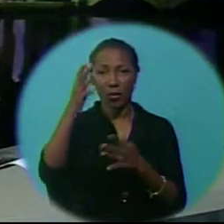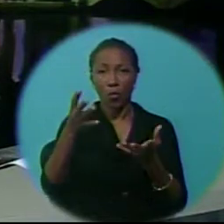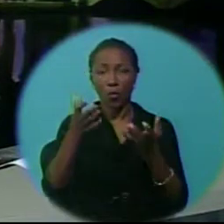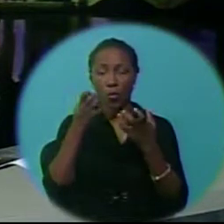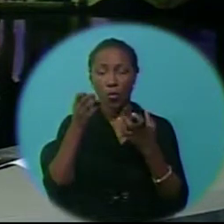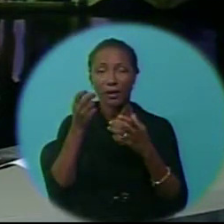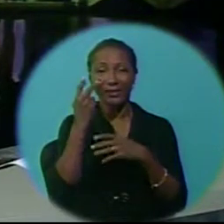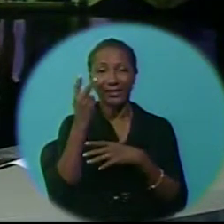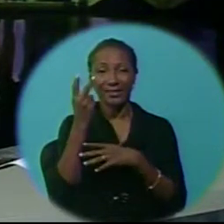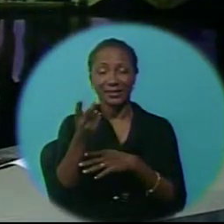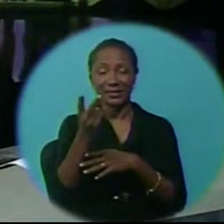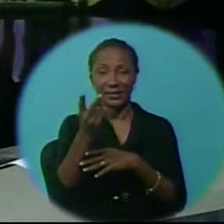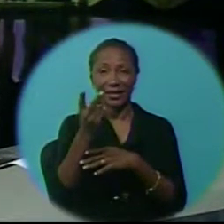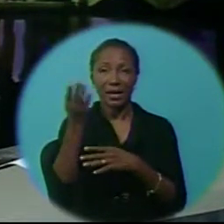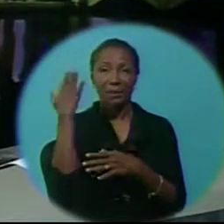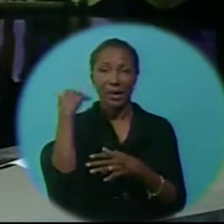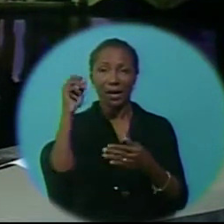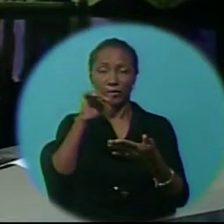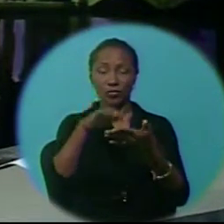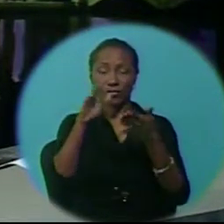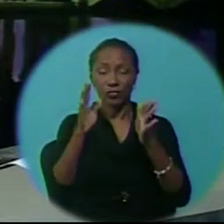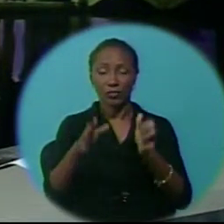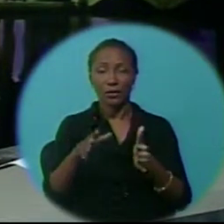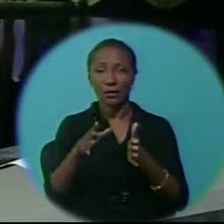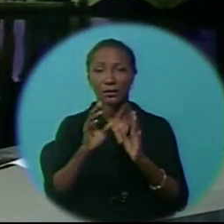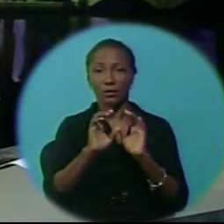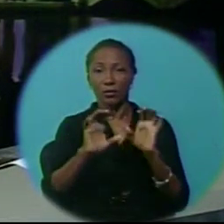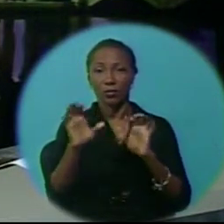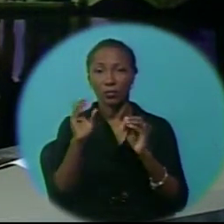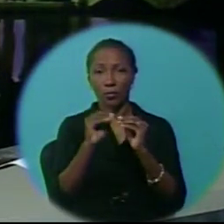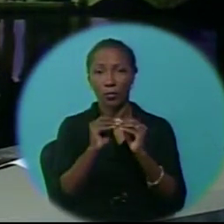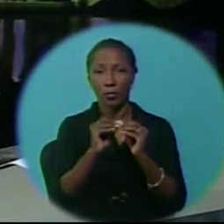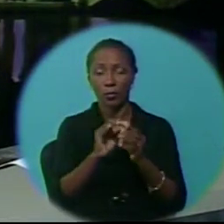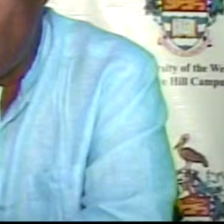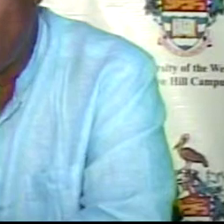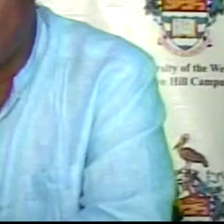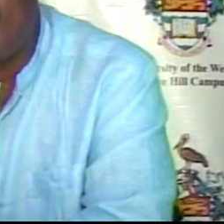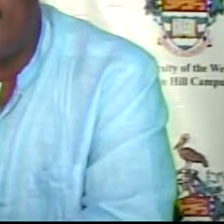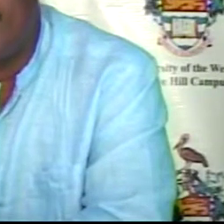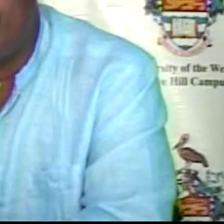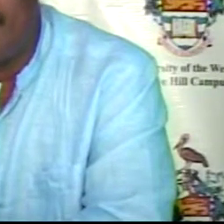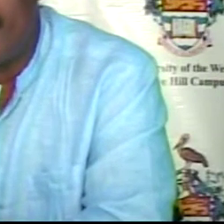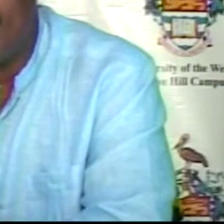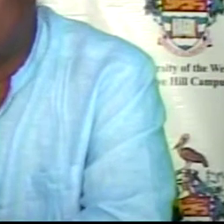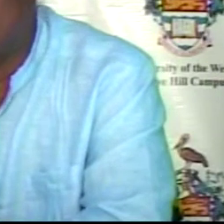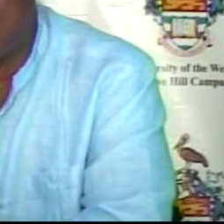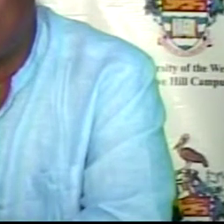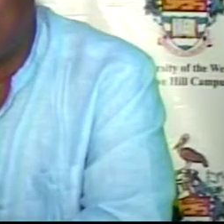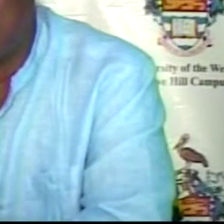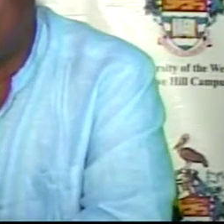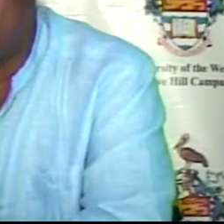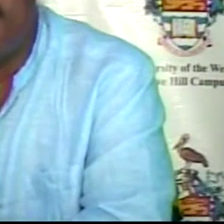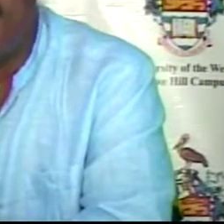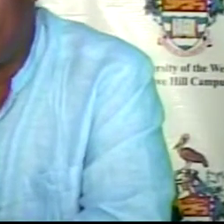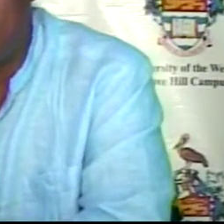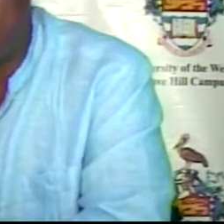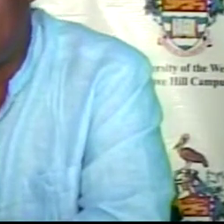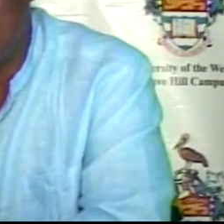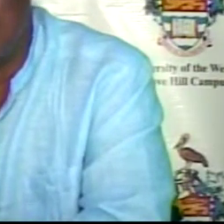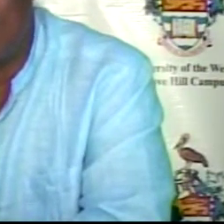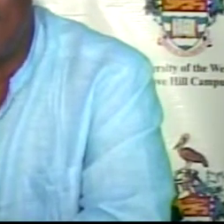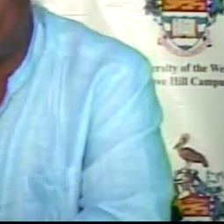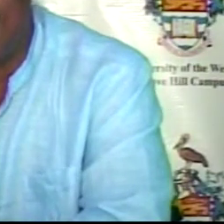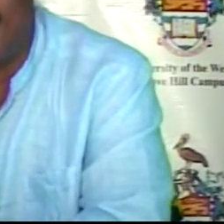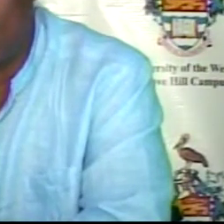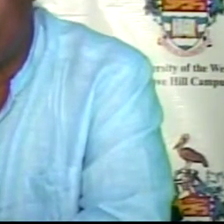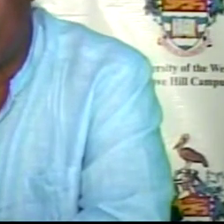who graduated from the university setting the example. Almost all of the prime ministers across the region, vast